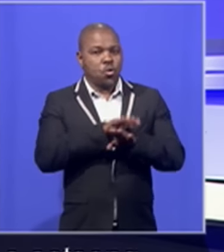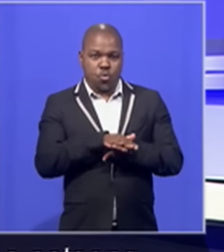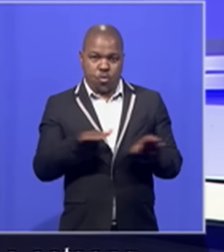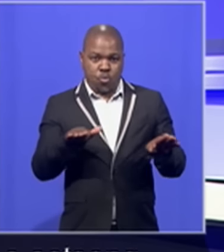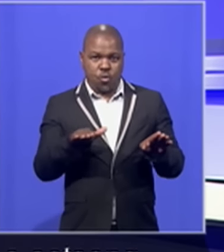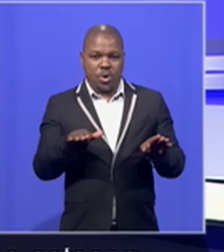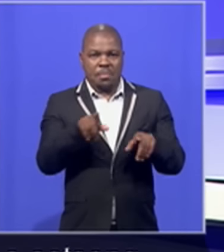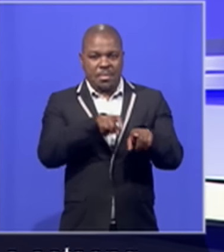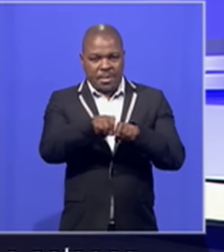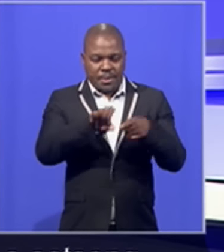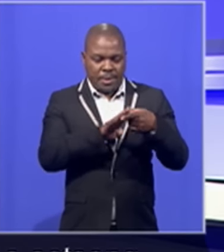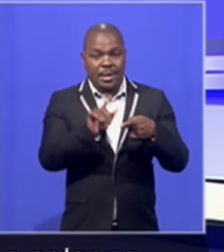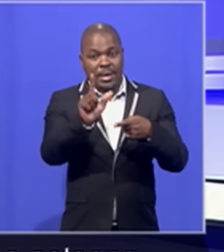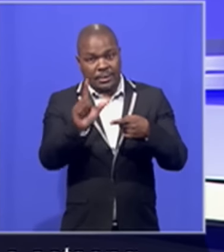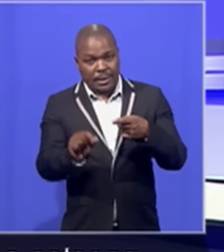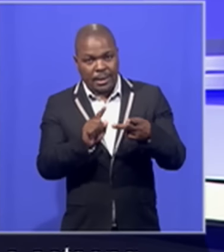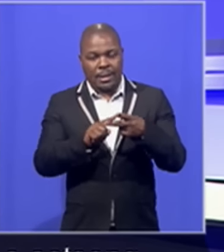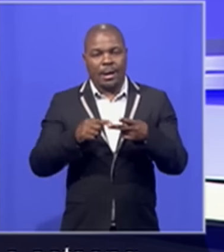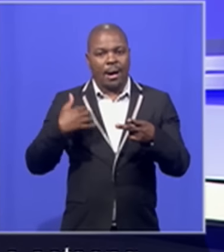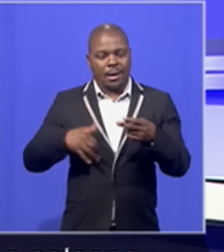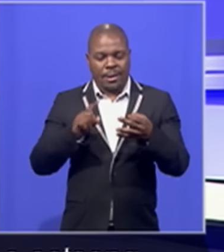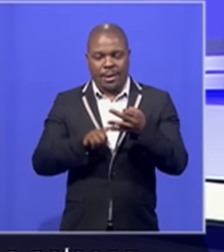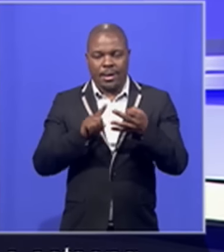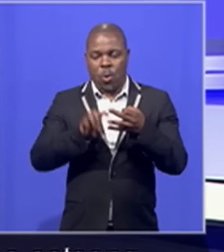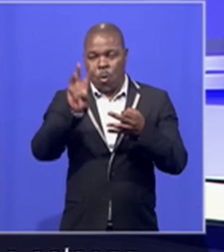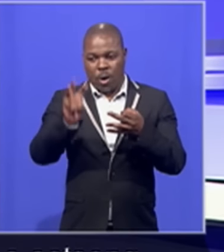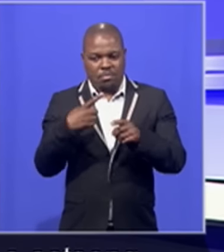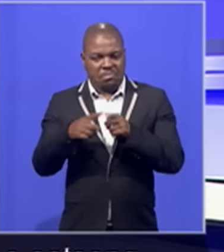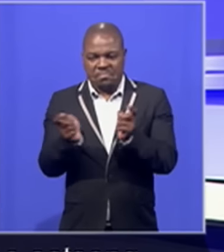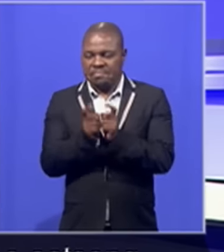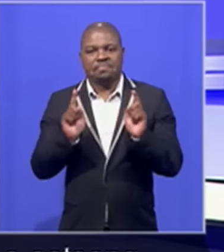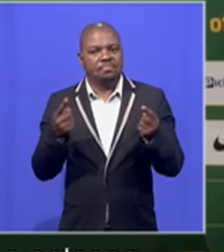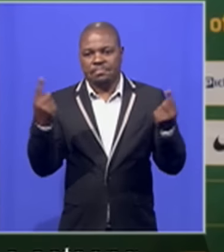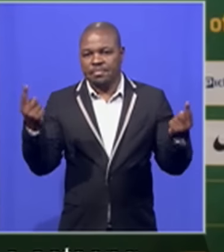akaretsang diteko kgatlhanong le Italy, Ireland le Wales.